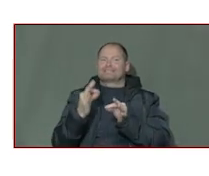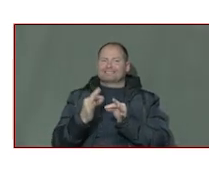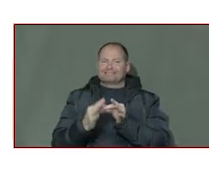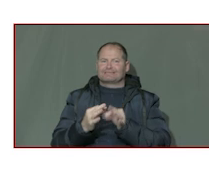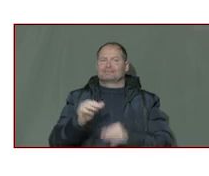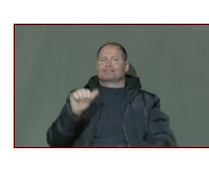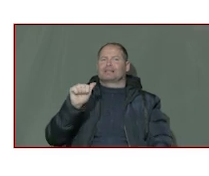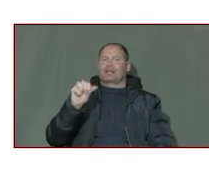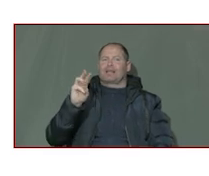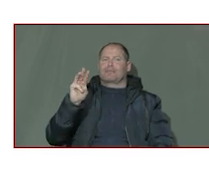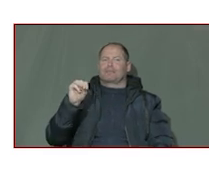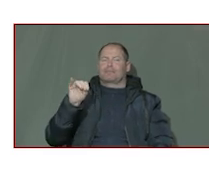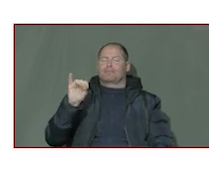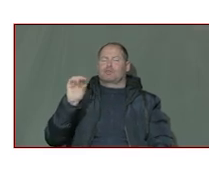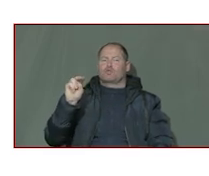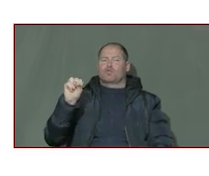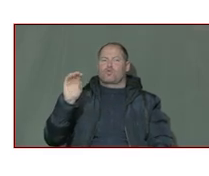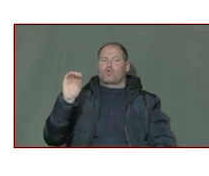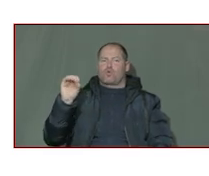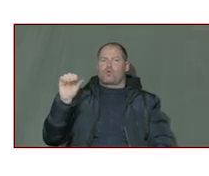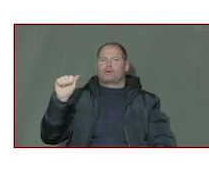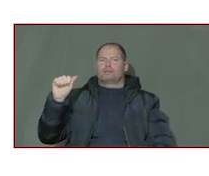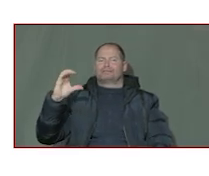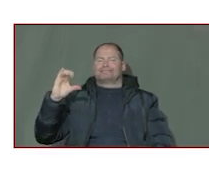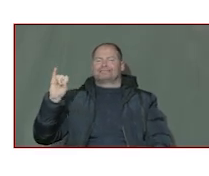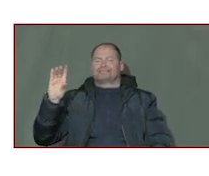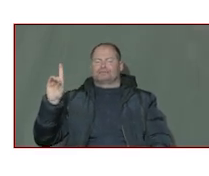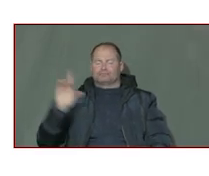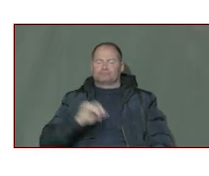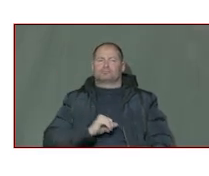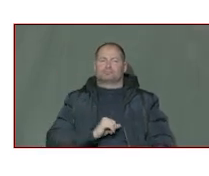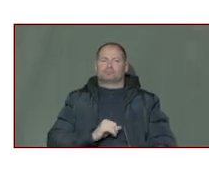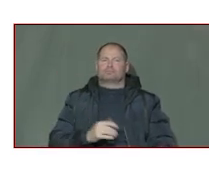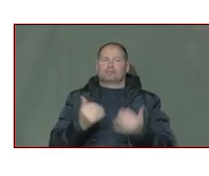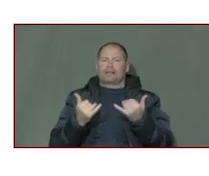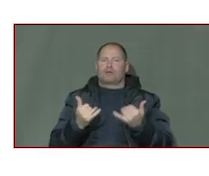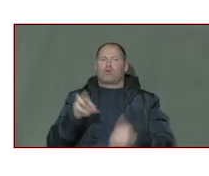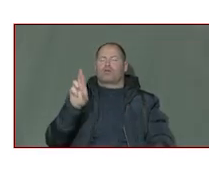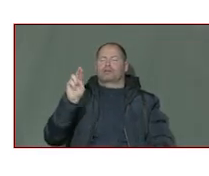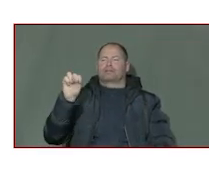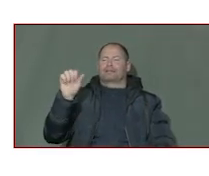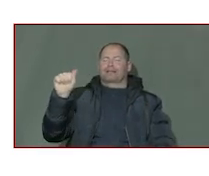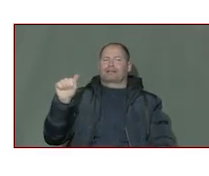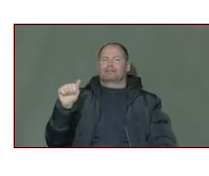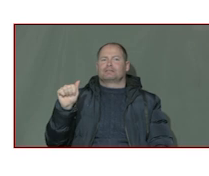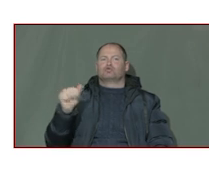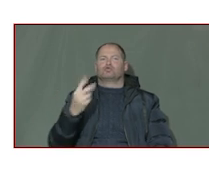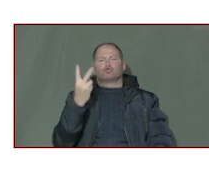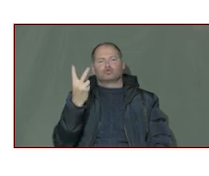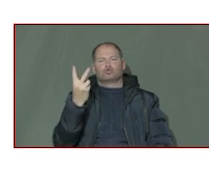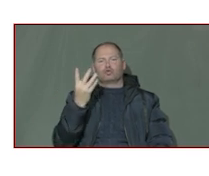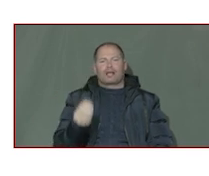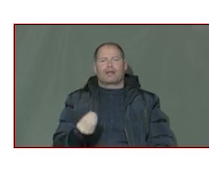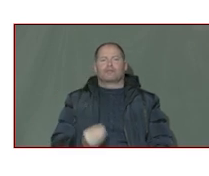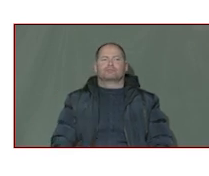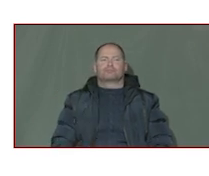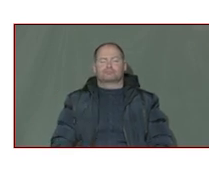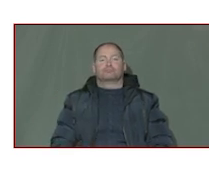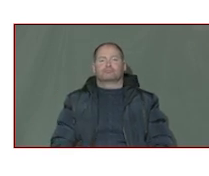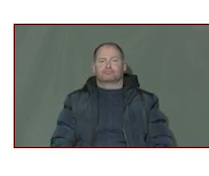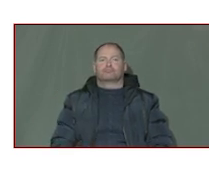amino acid. So we have two RNAs, mRNA and tRNA.